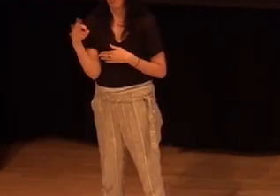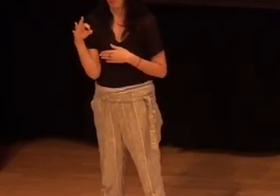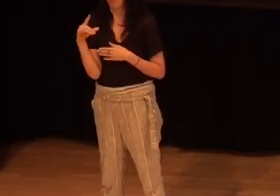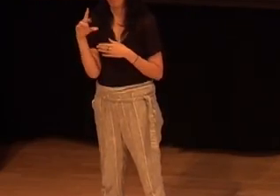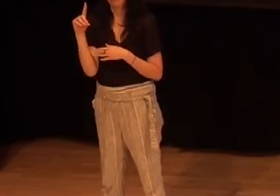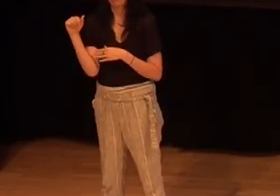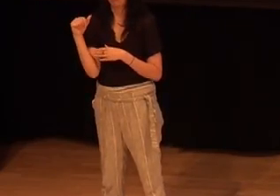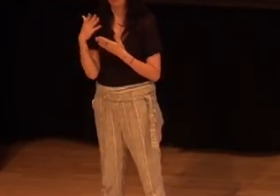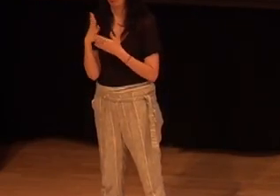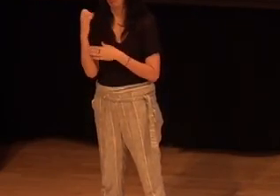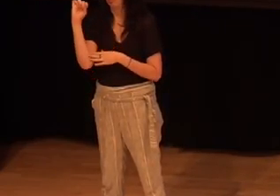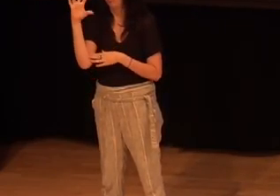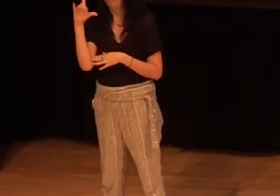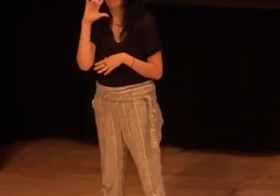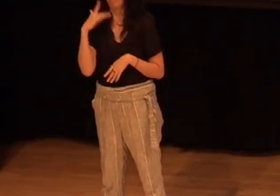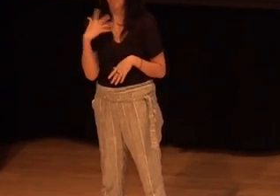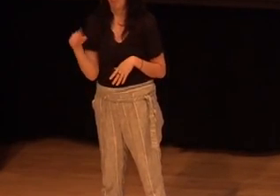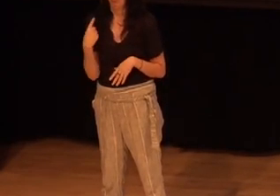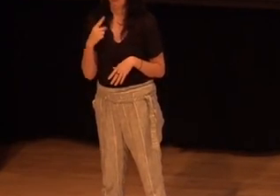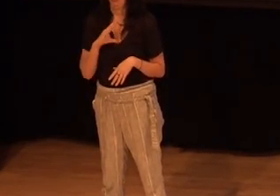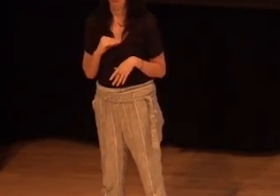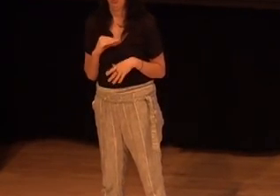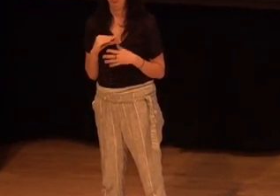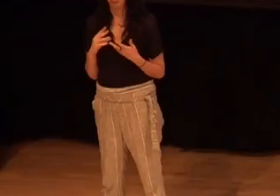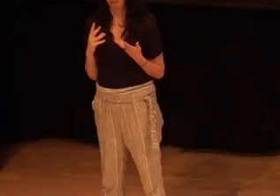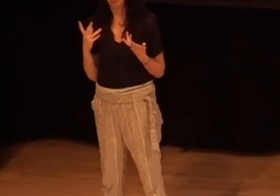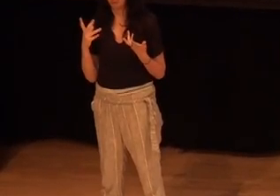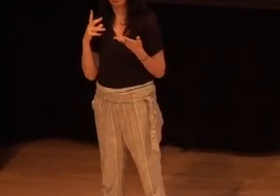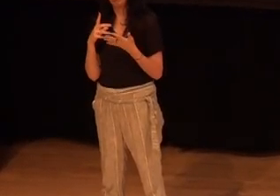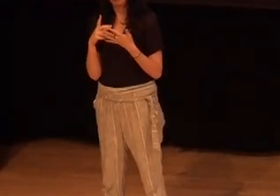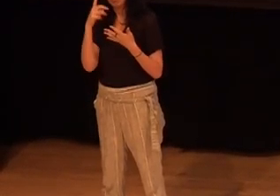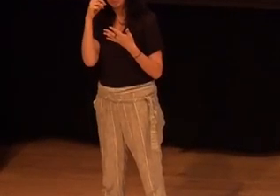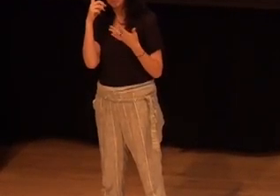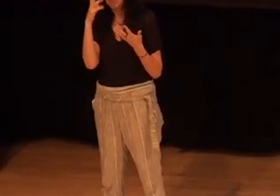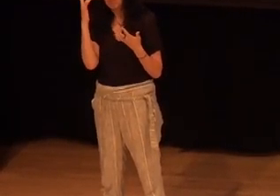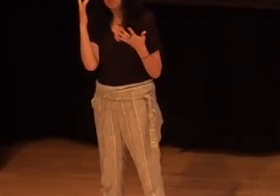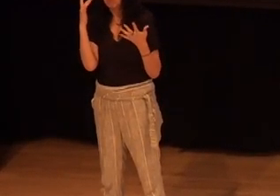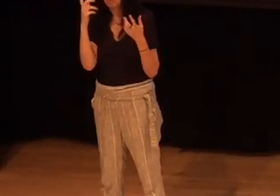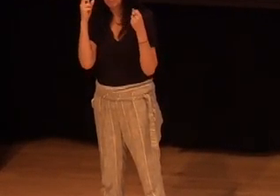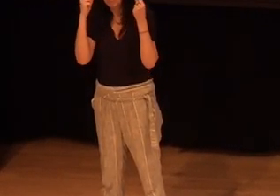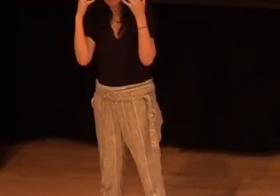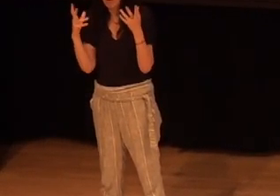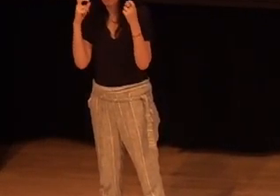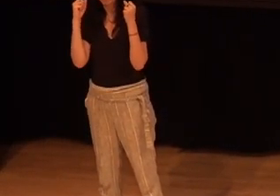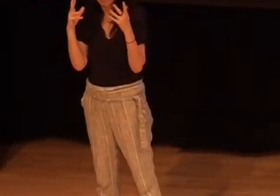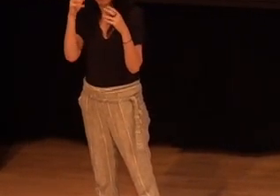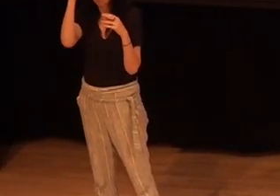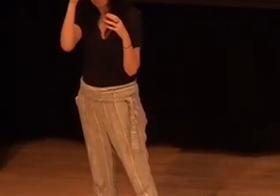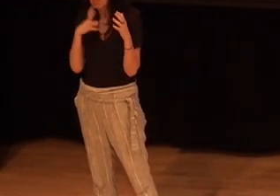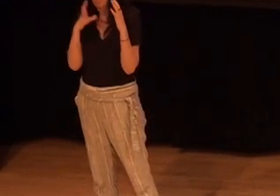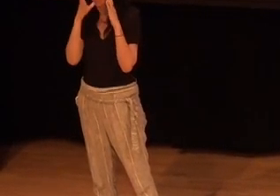for the disability movement is an insult. Yes. To the generations of talented men and